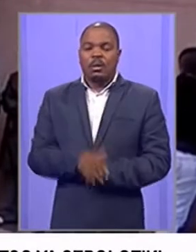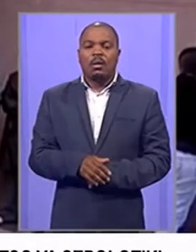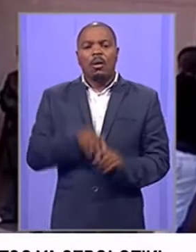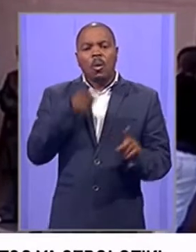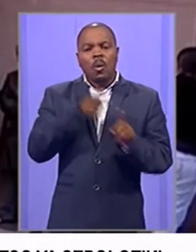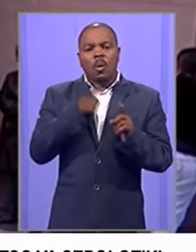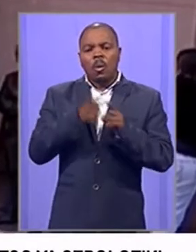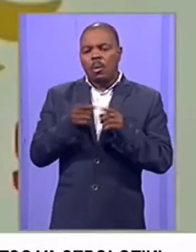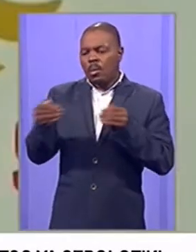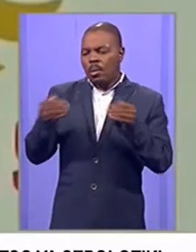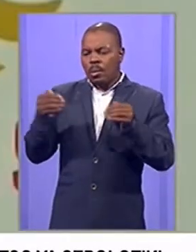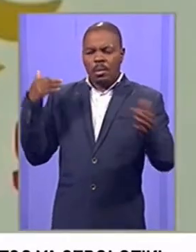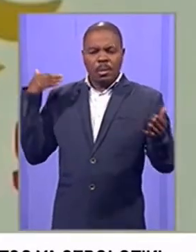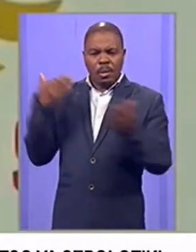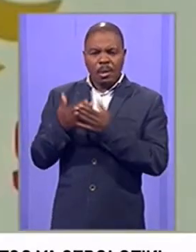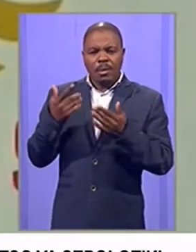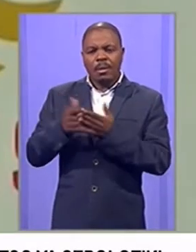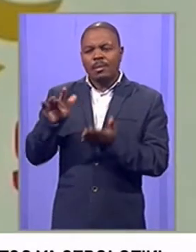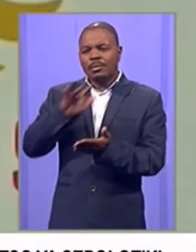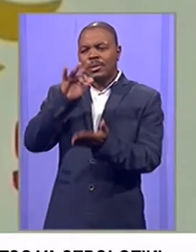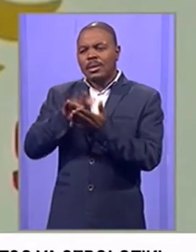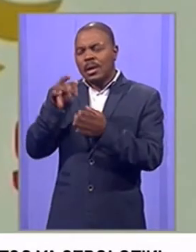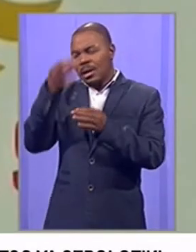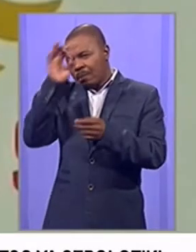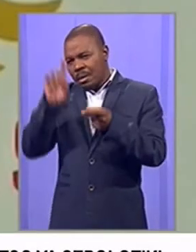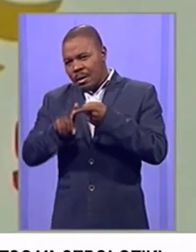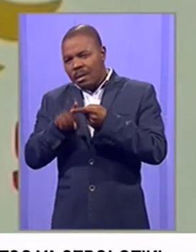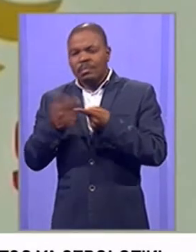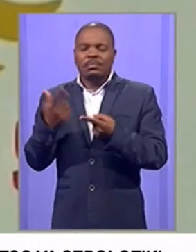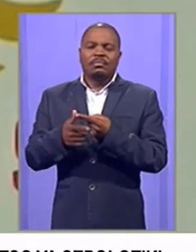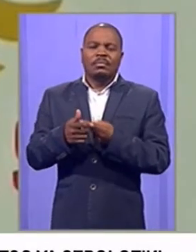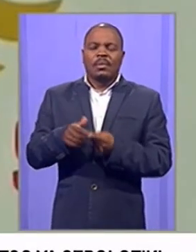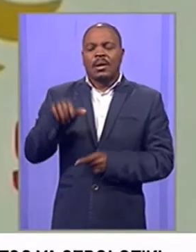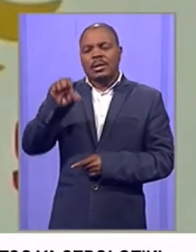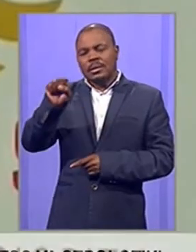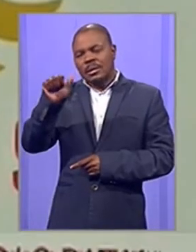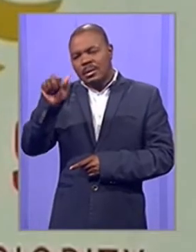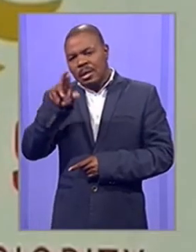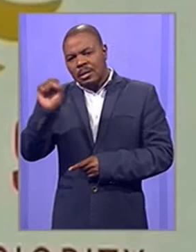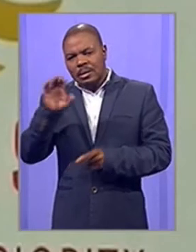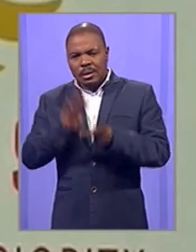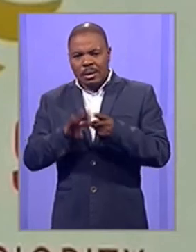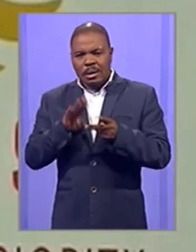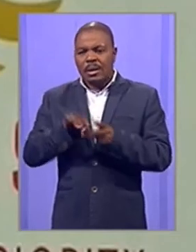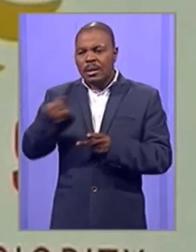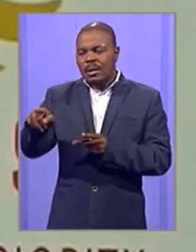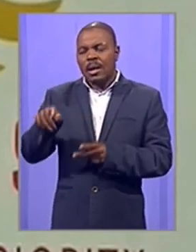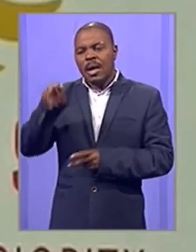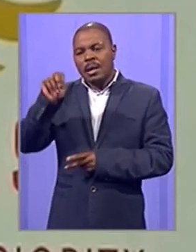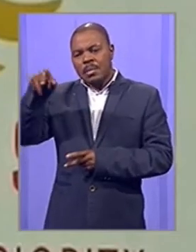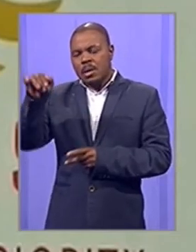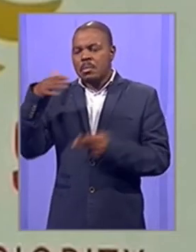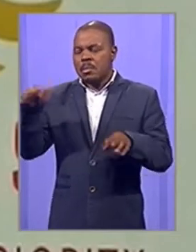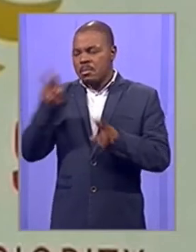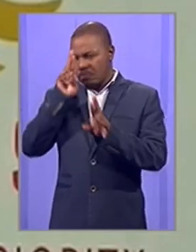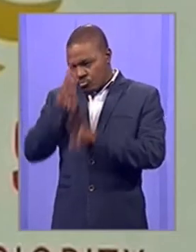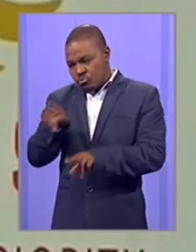e buseditse serodumo sa ditheo tsa puso tse di jaaka tsa ditirelo tsa lekgetho le bothati jwa bosekisi.